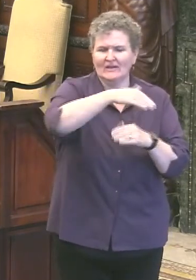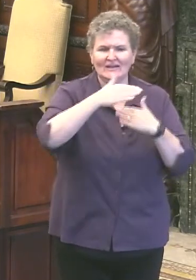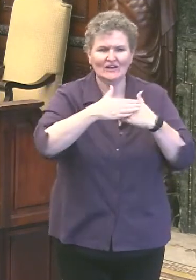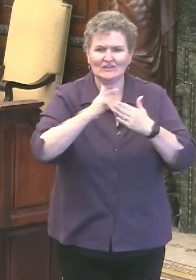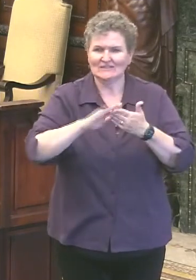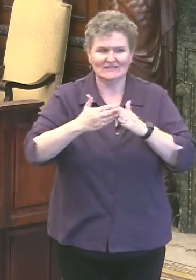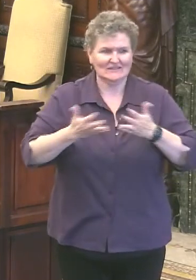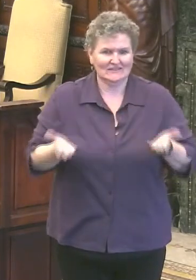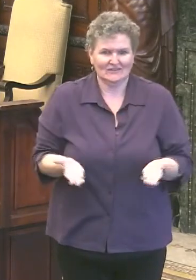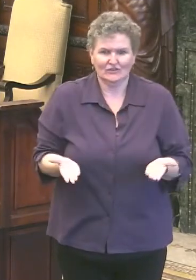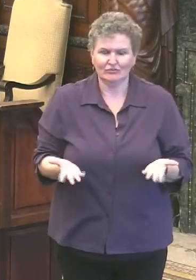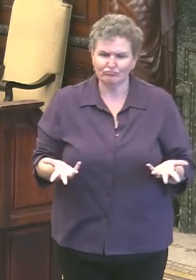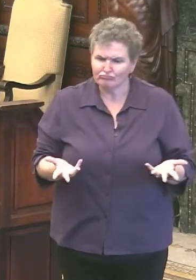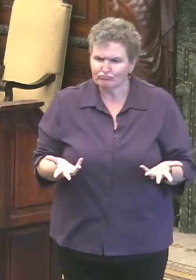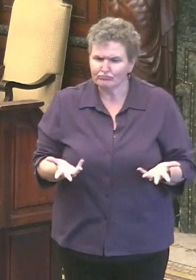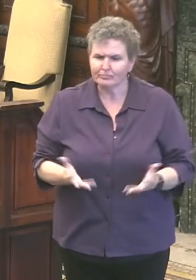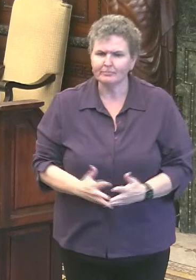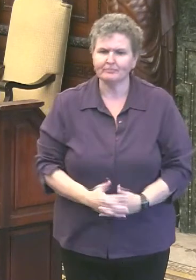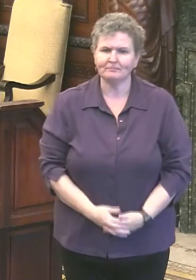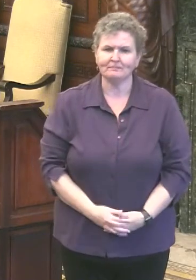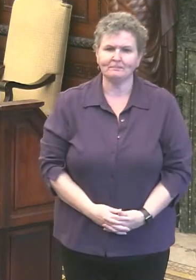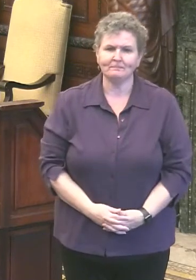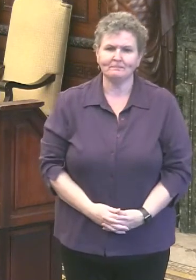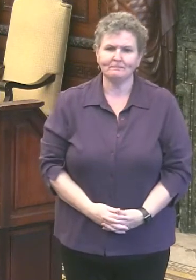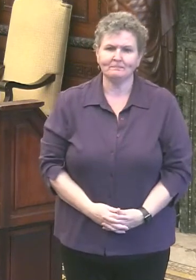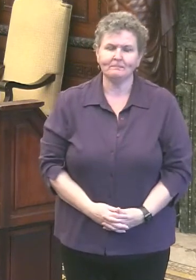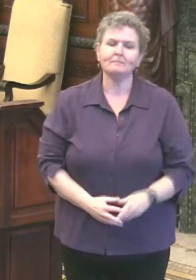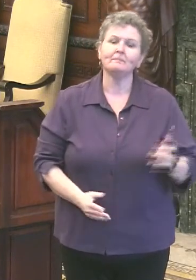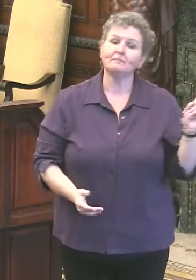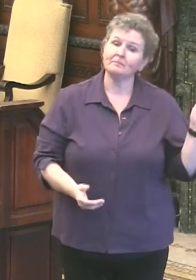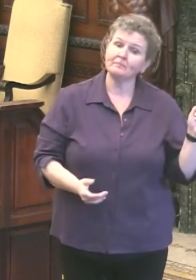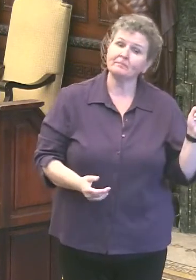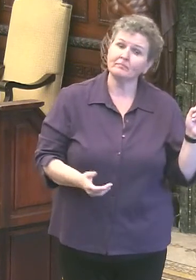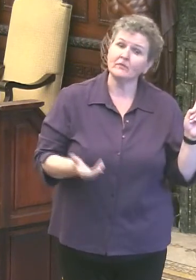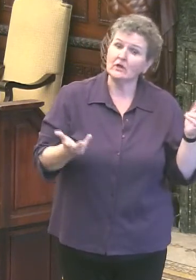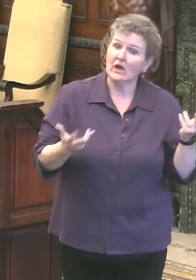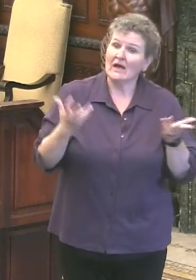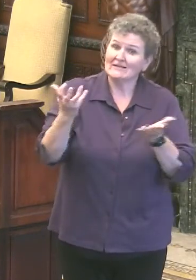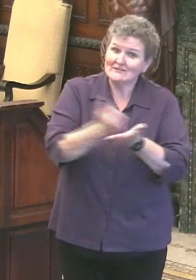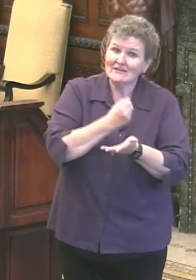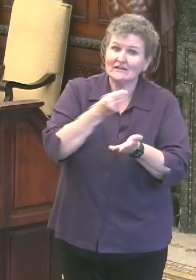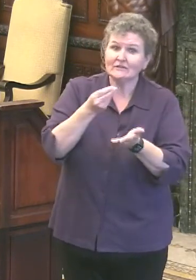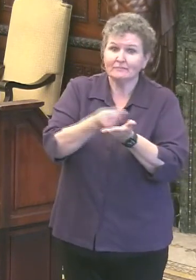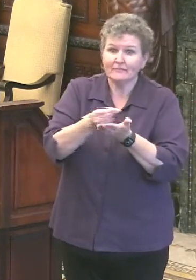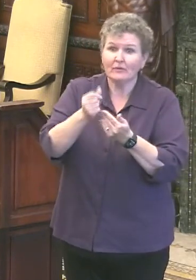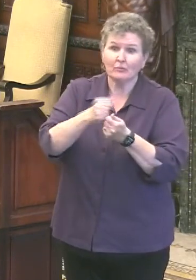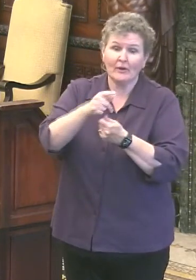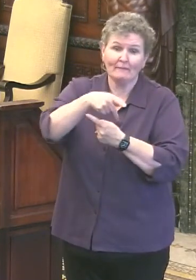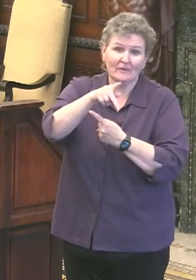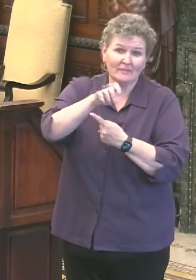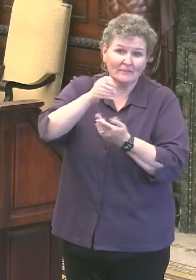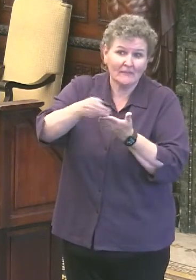So when you talk about efforts to acquire PPE, do you have a